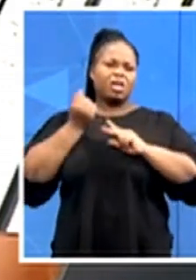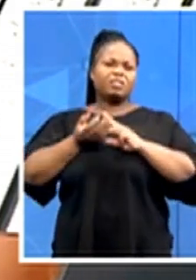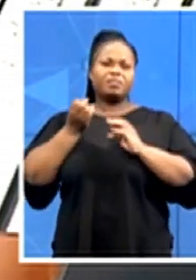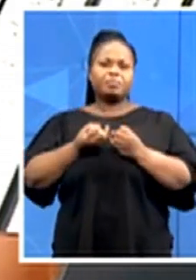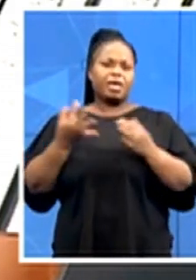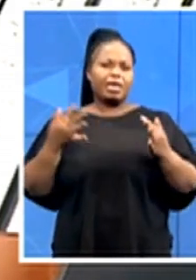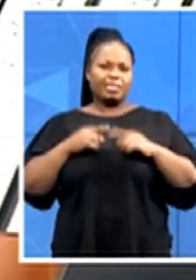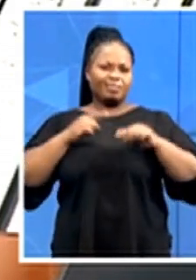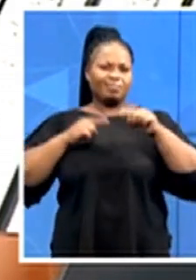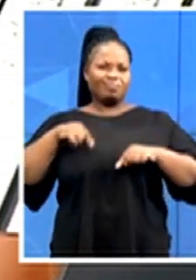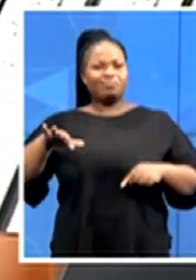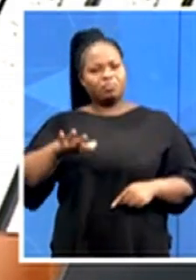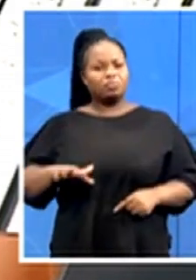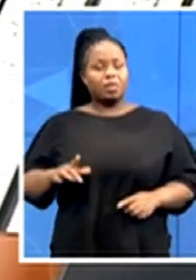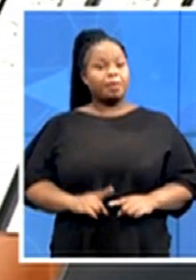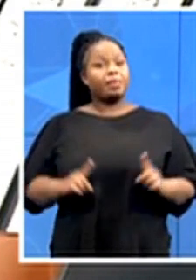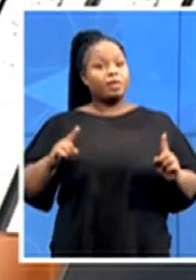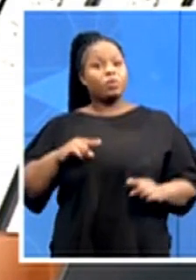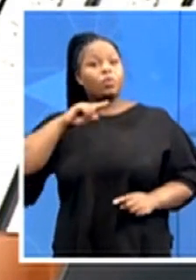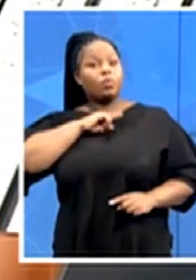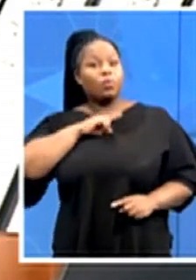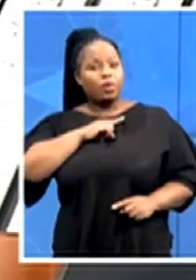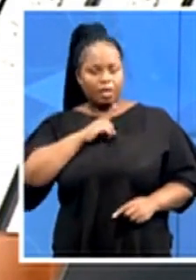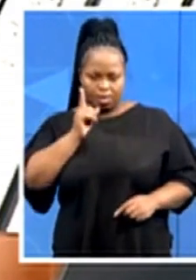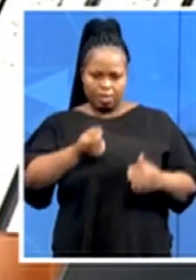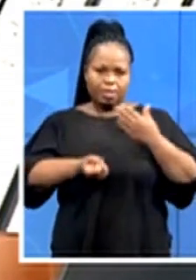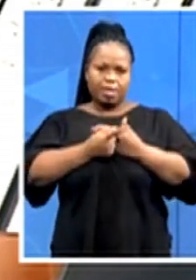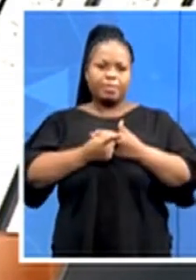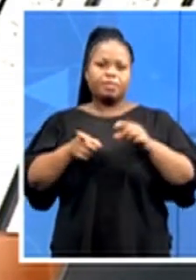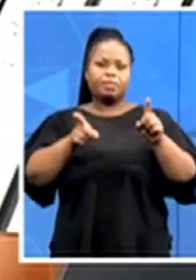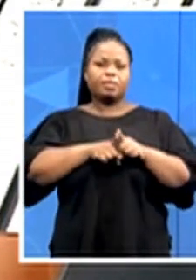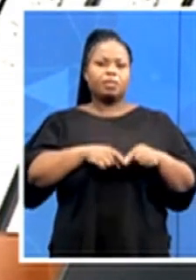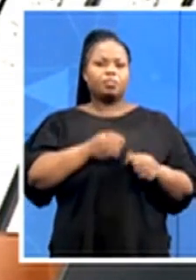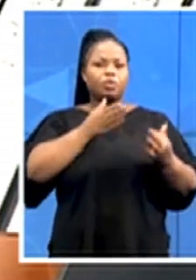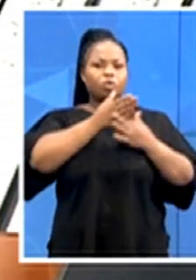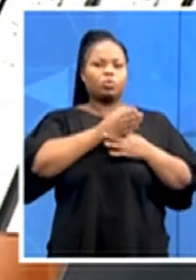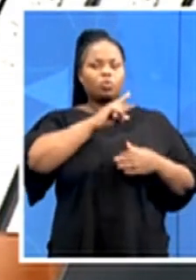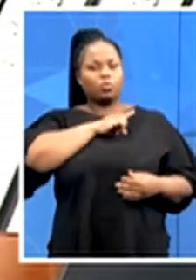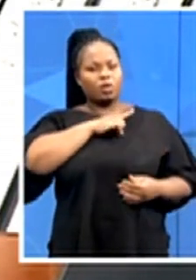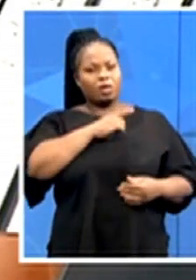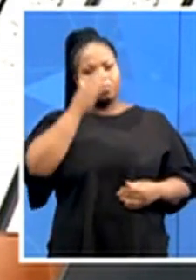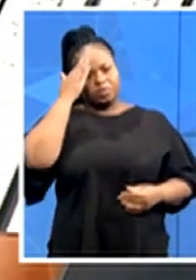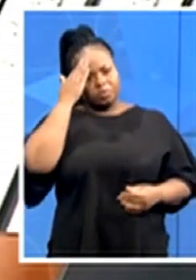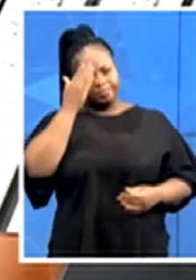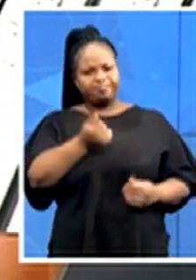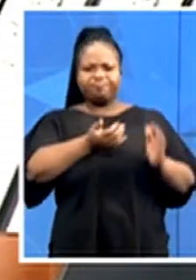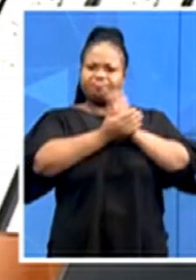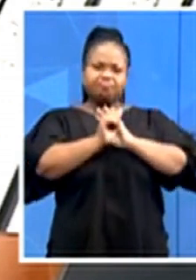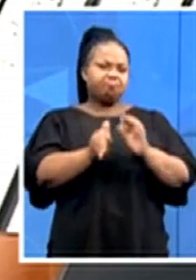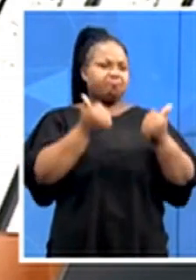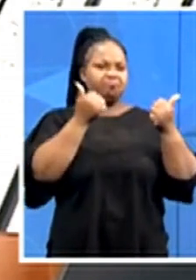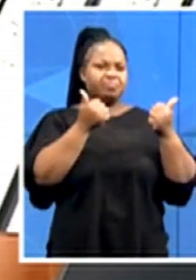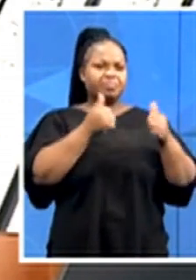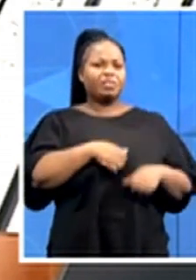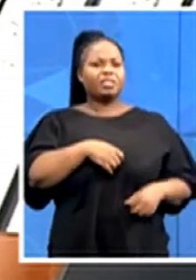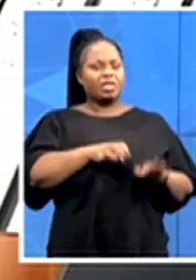was due in part to the efforts of committed, capable, and ethical public servants and